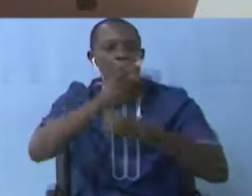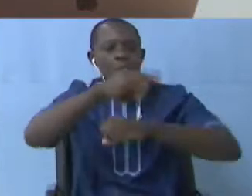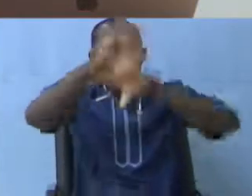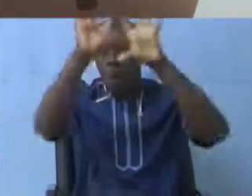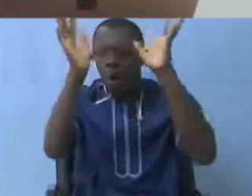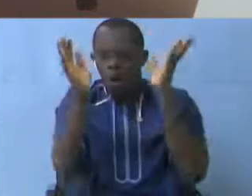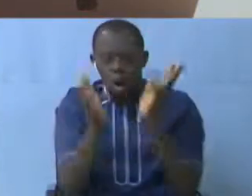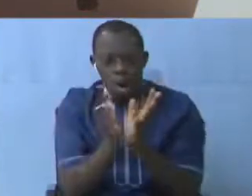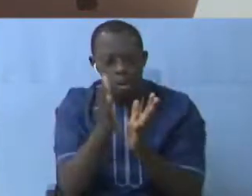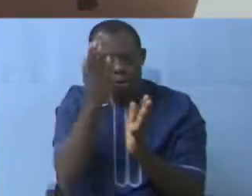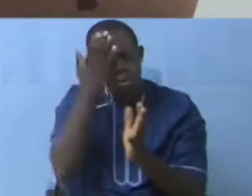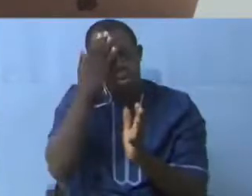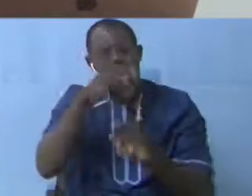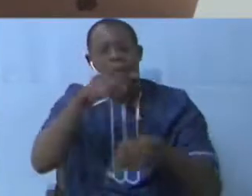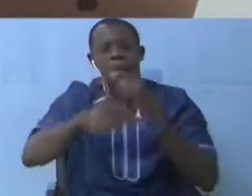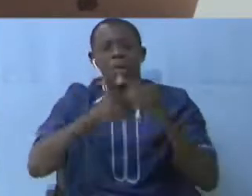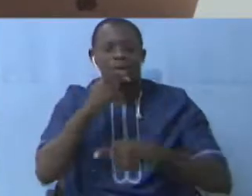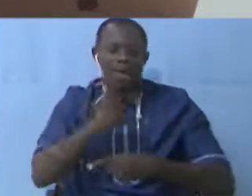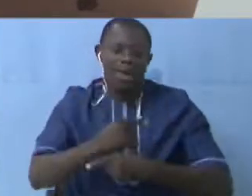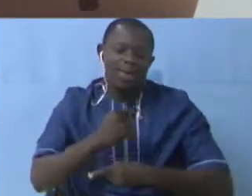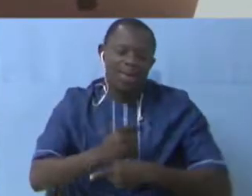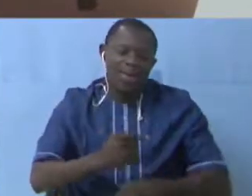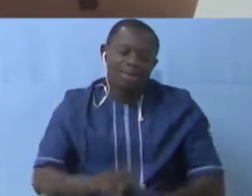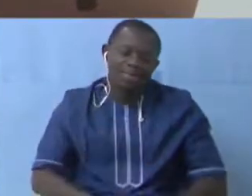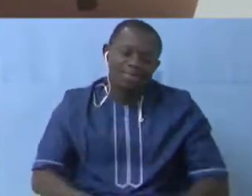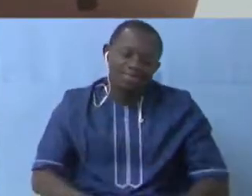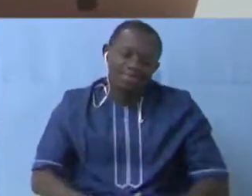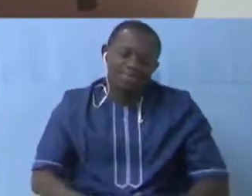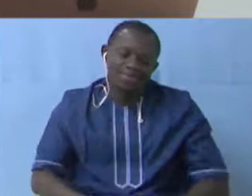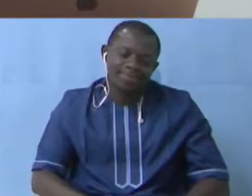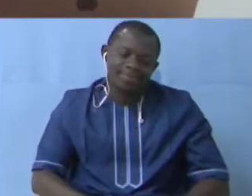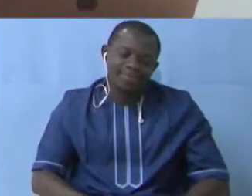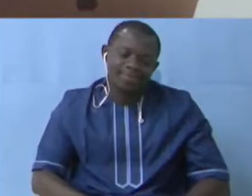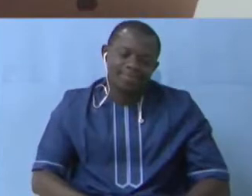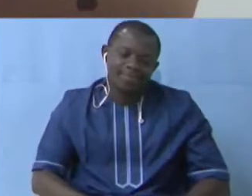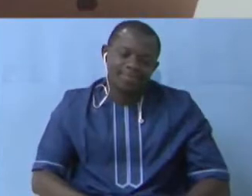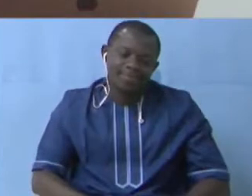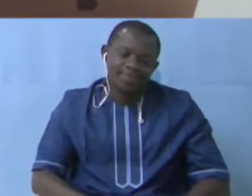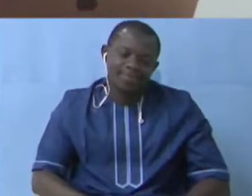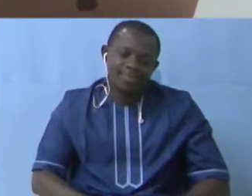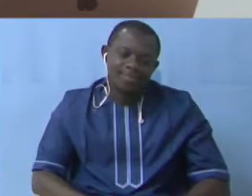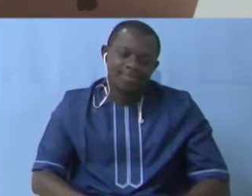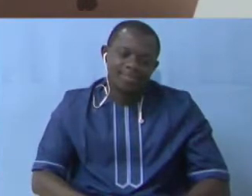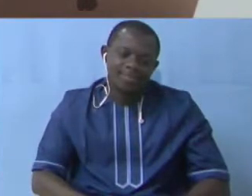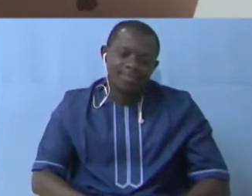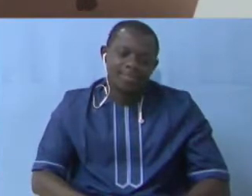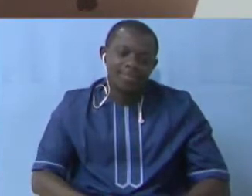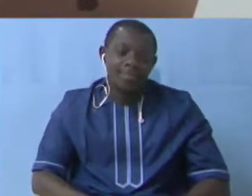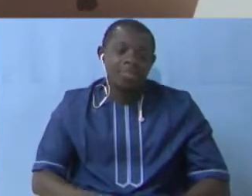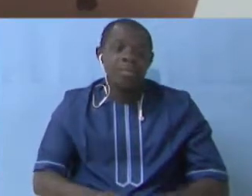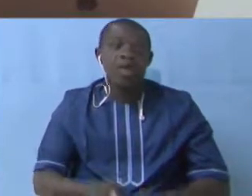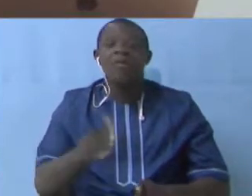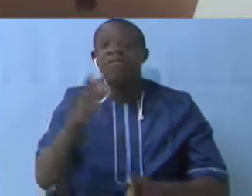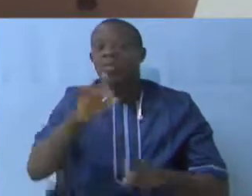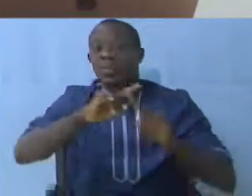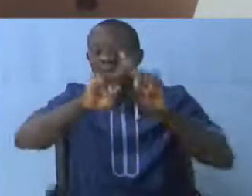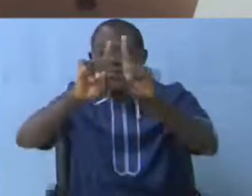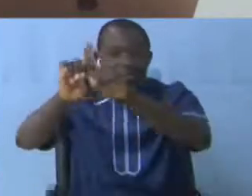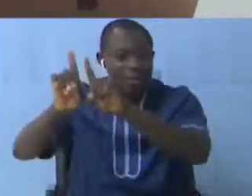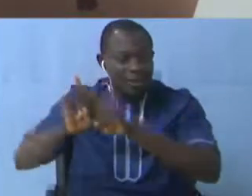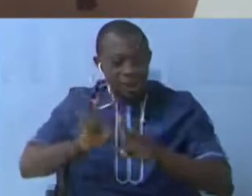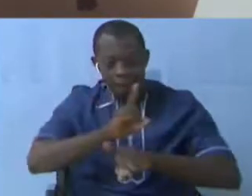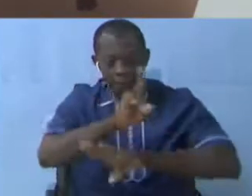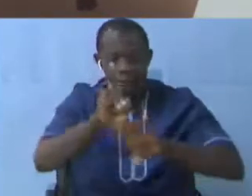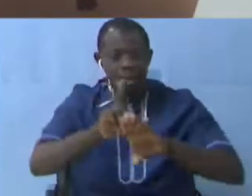tuuti la comme niñ ko dee waxee gannaaw gi mu dal di siiw nag àddina bi yëpp yëg ko. We were known from all corners. àddina bi yëpp gannaaw